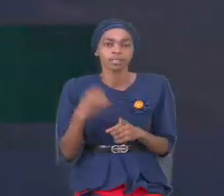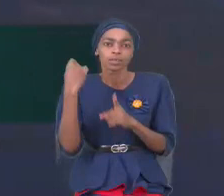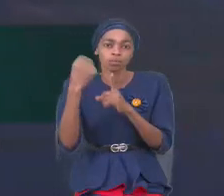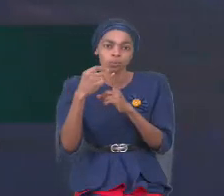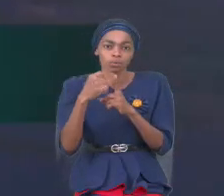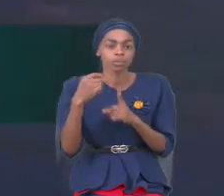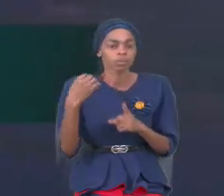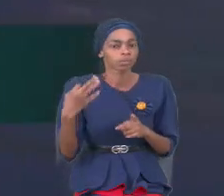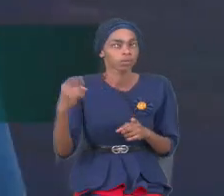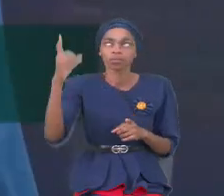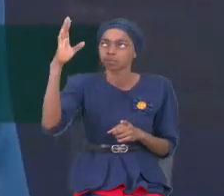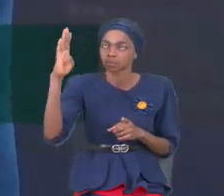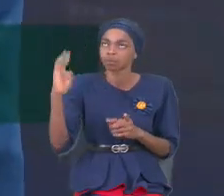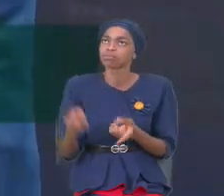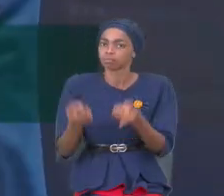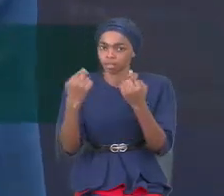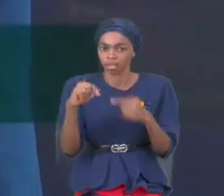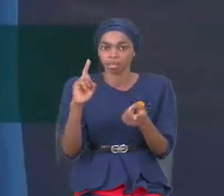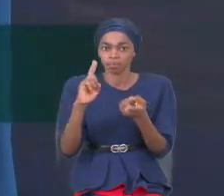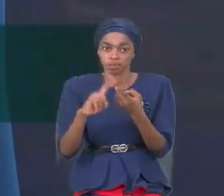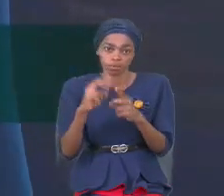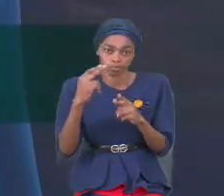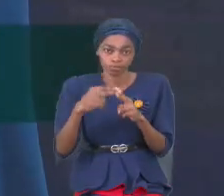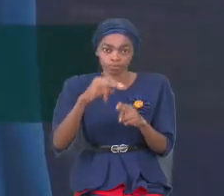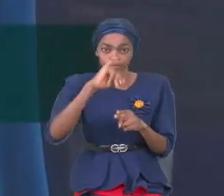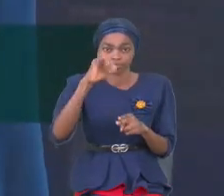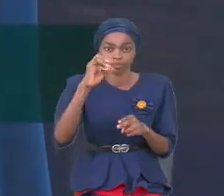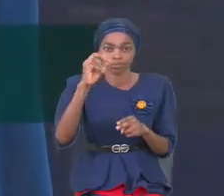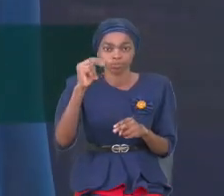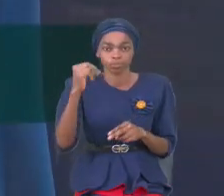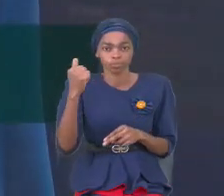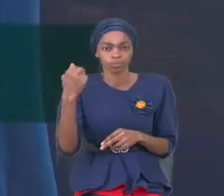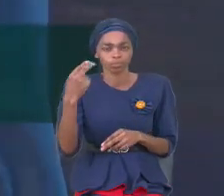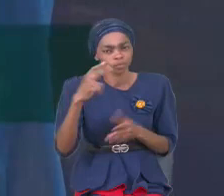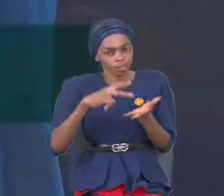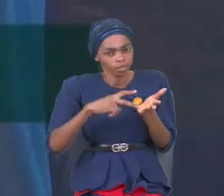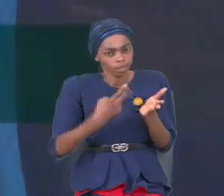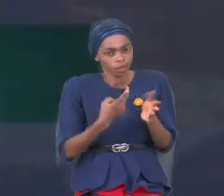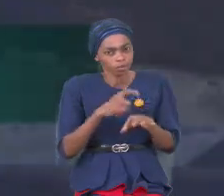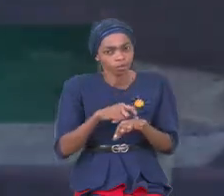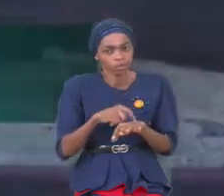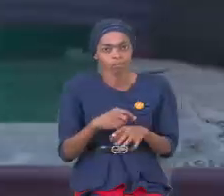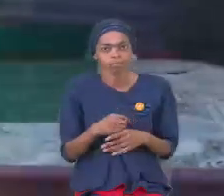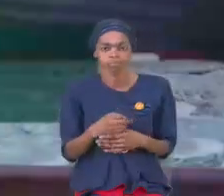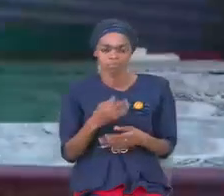Lord came unto Jonah the second time. Has anyone